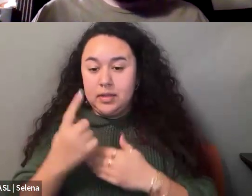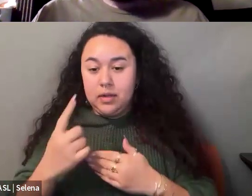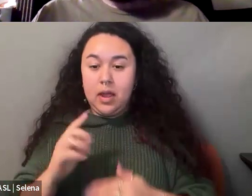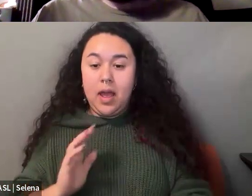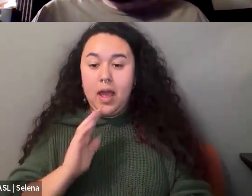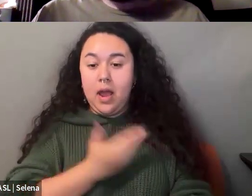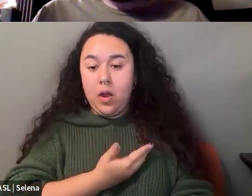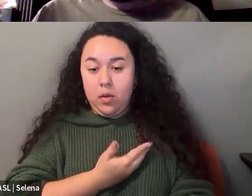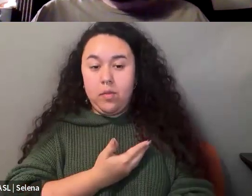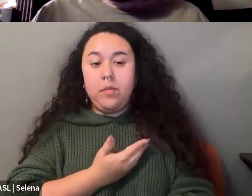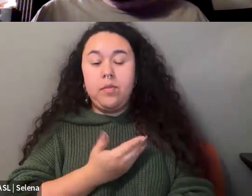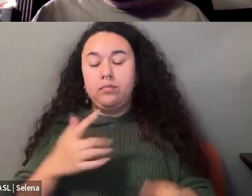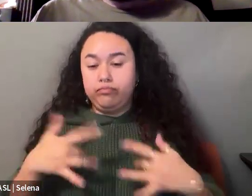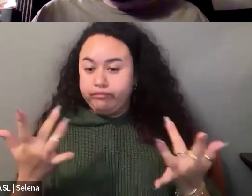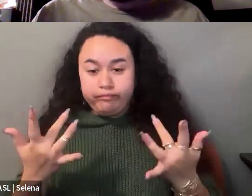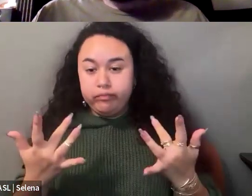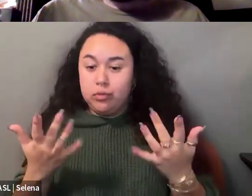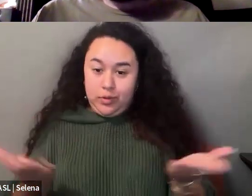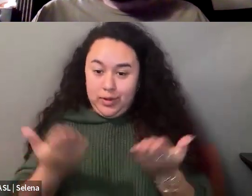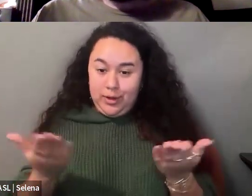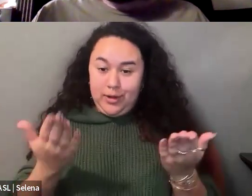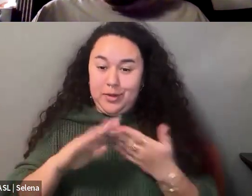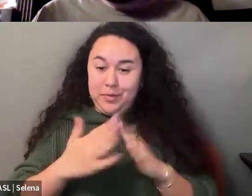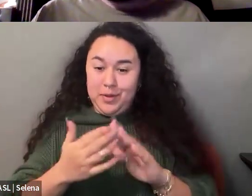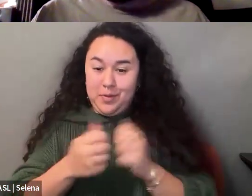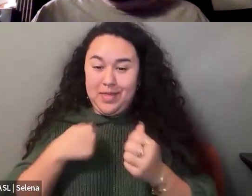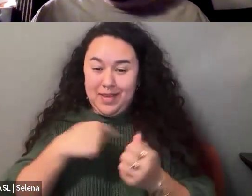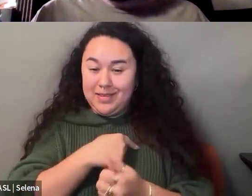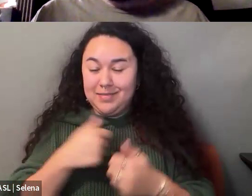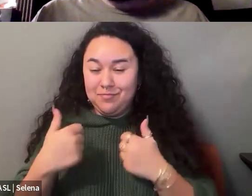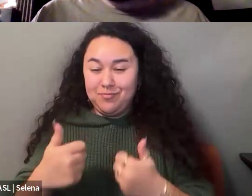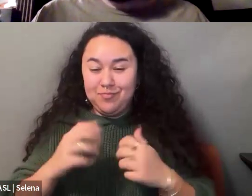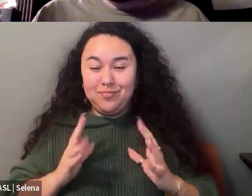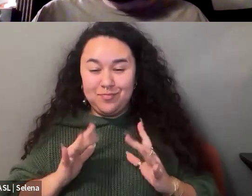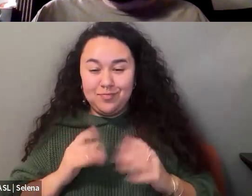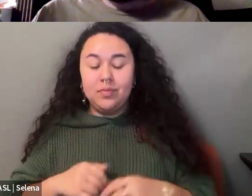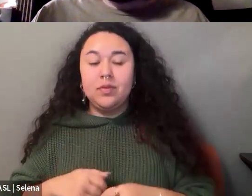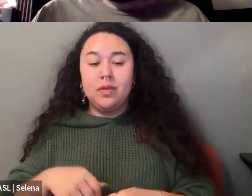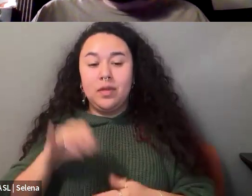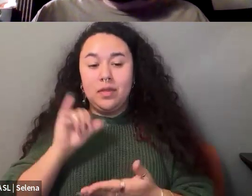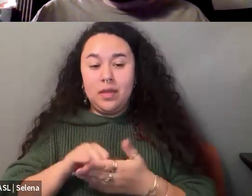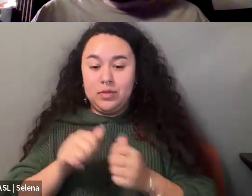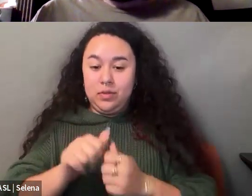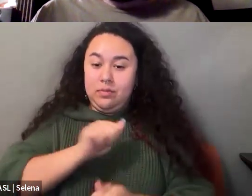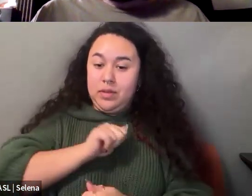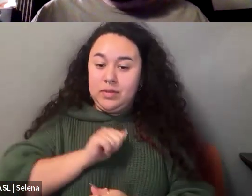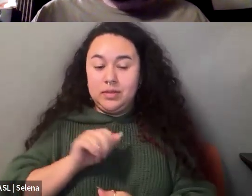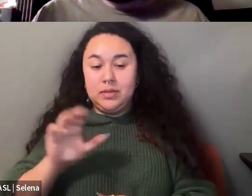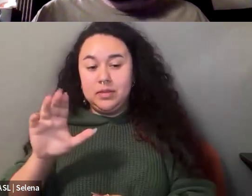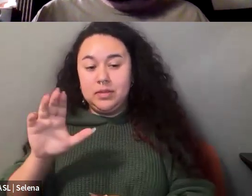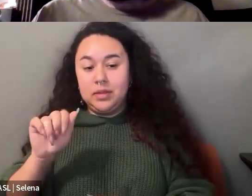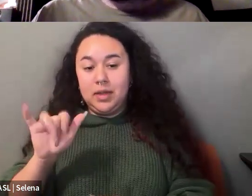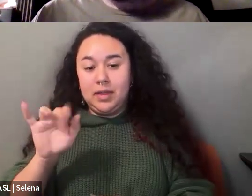our delight is to have you here in community with us right now with myself, Kalina,